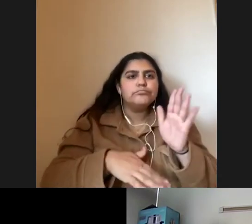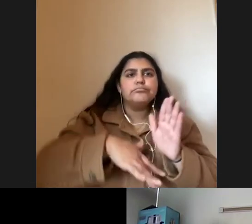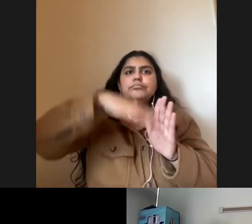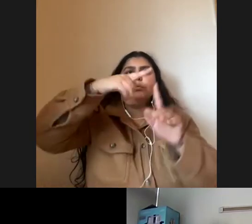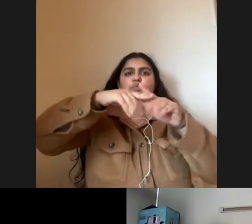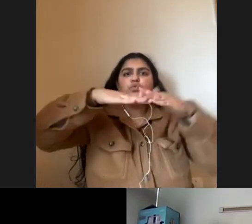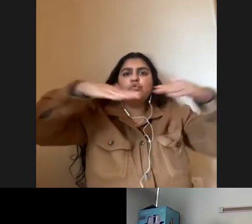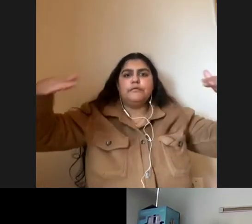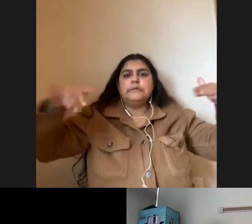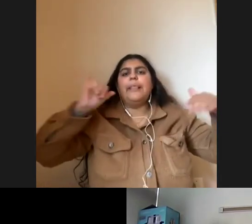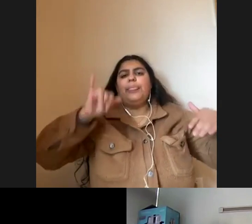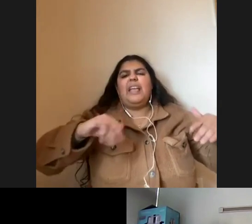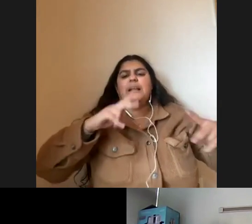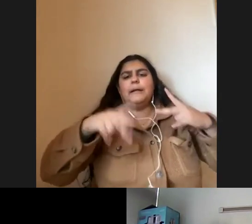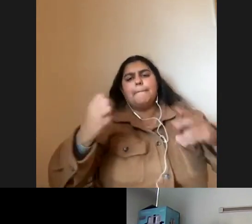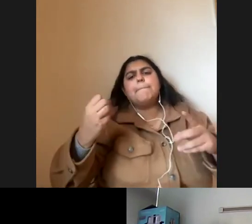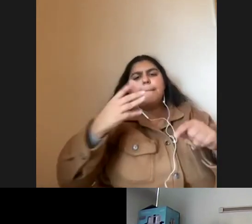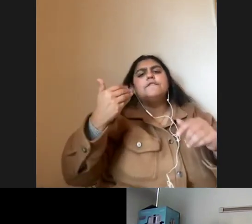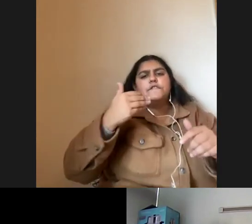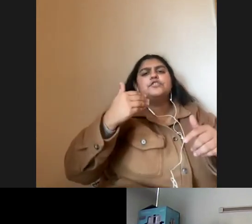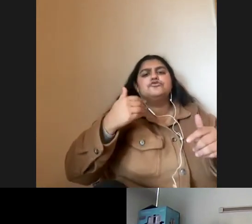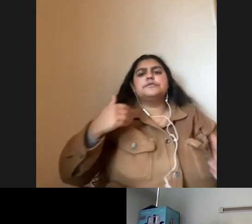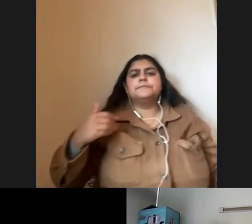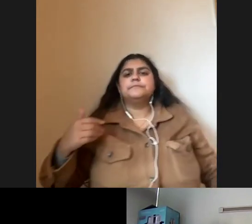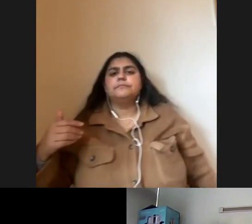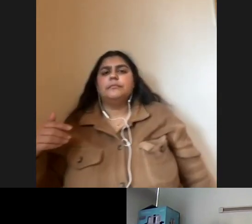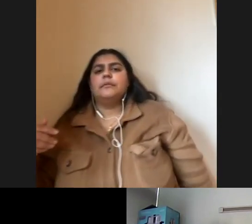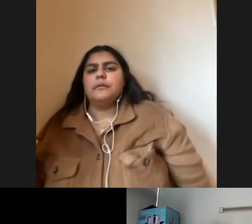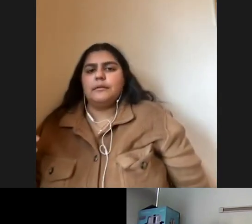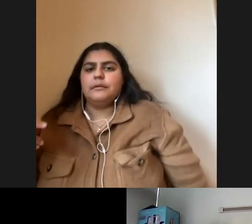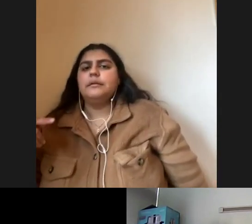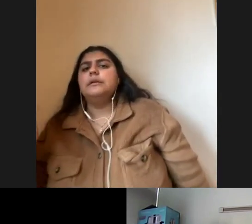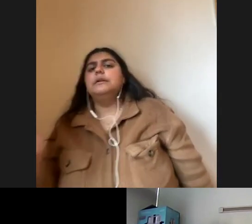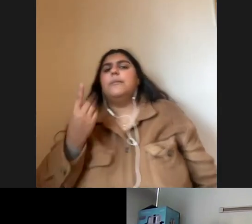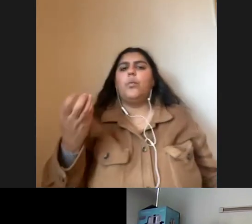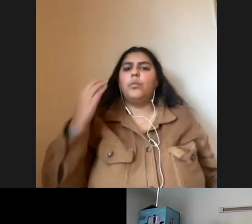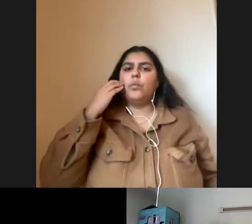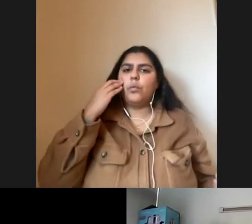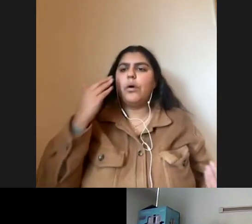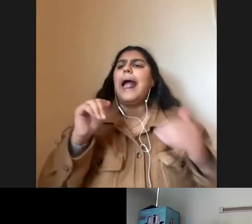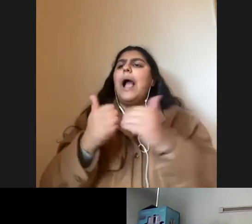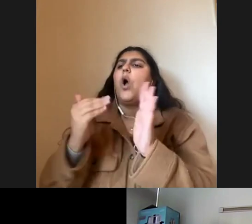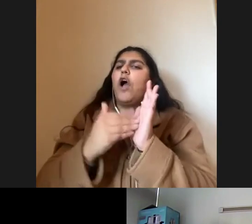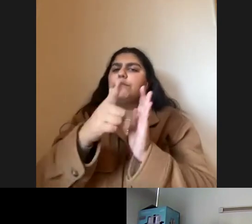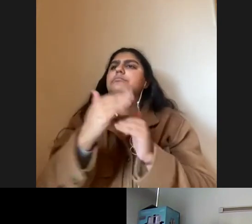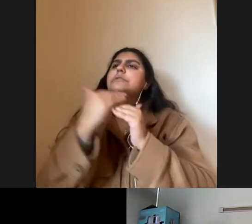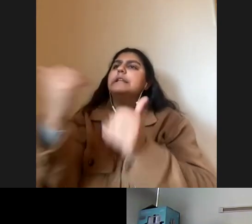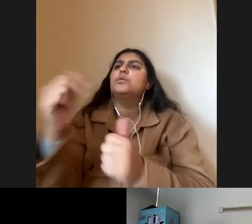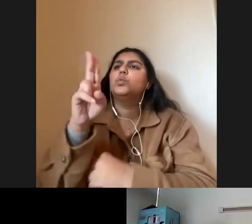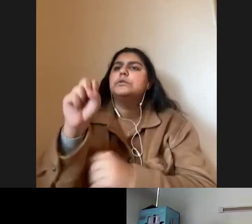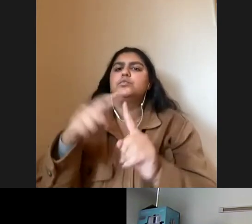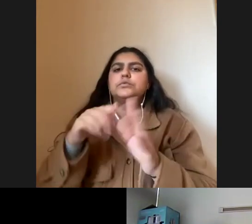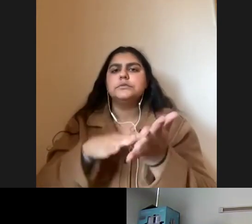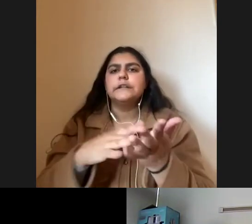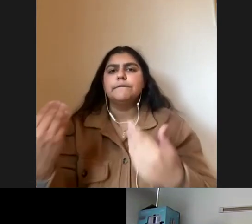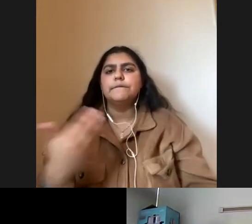fishes are bioluminescent. Cool. Anonymous wants to know how often do you leave the United States to study fish? I leave the